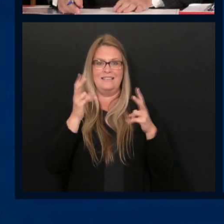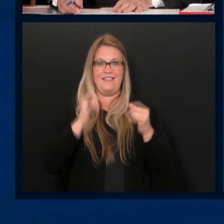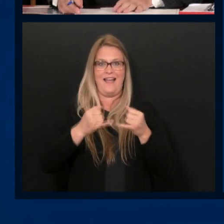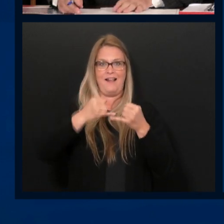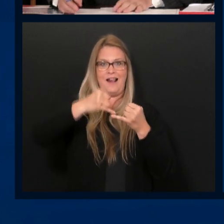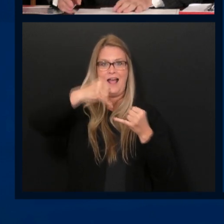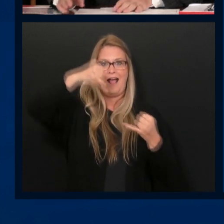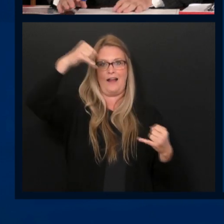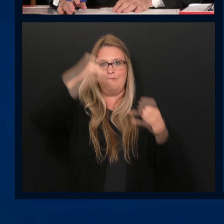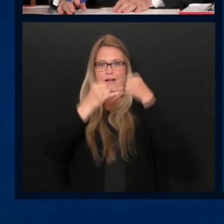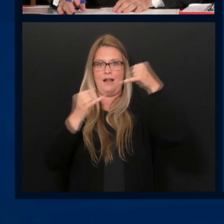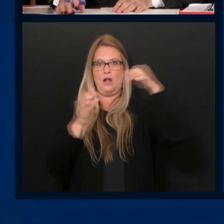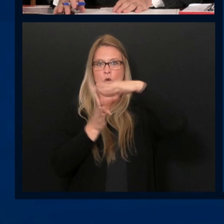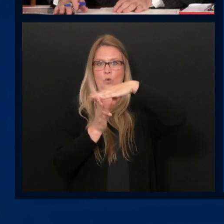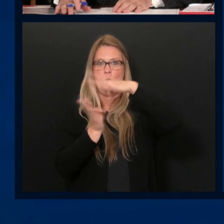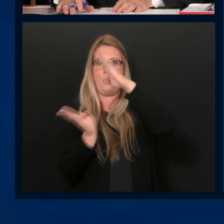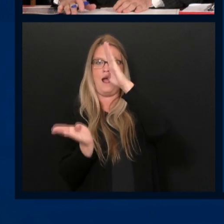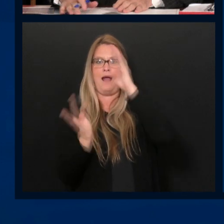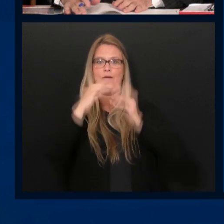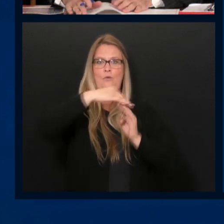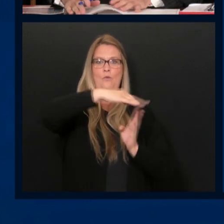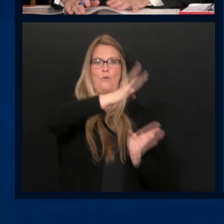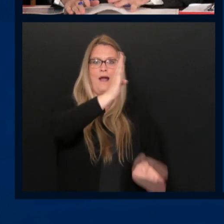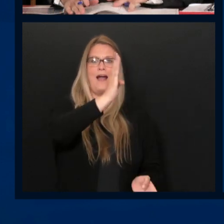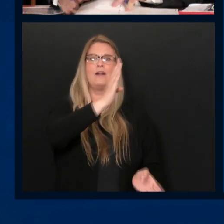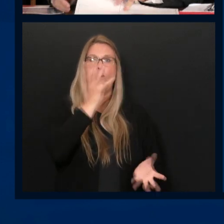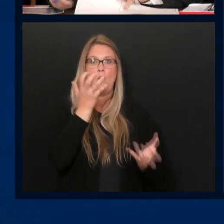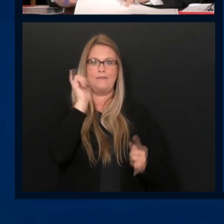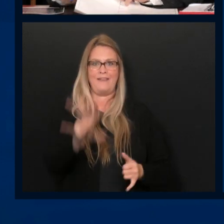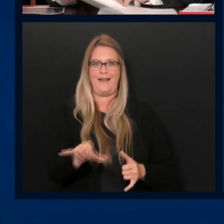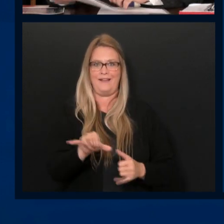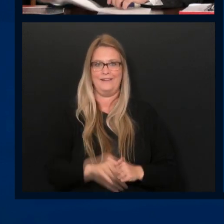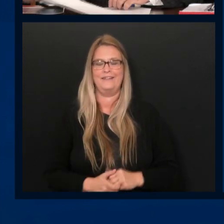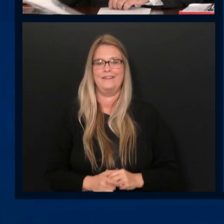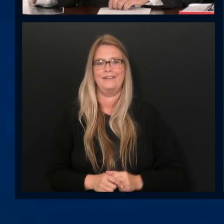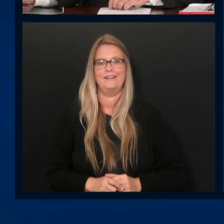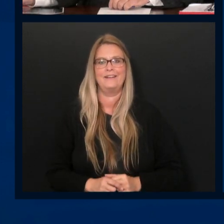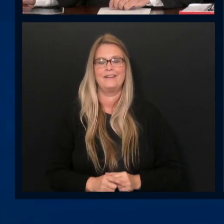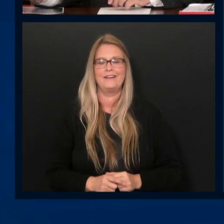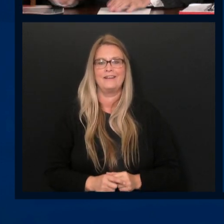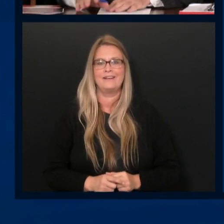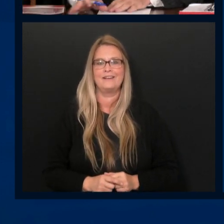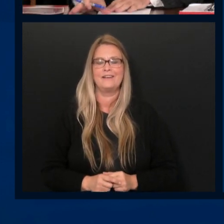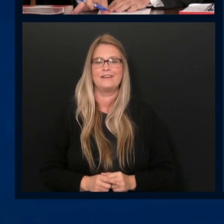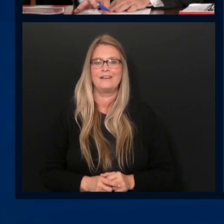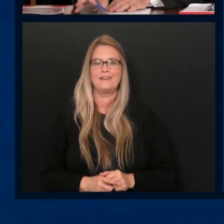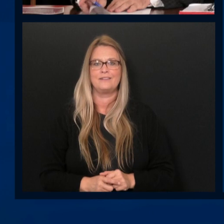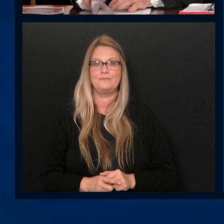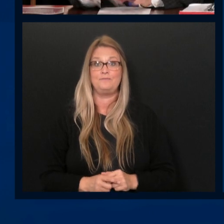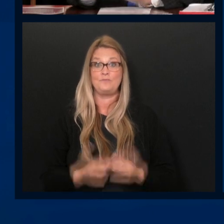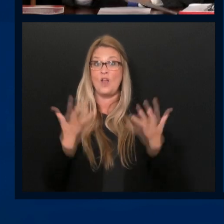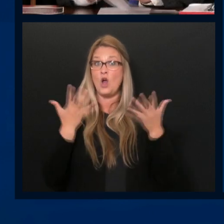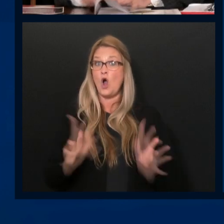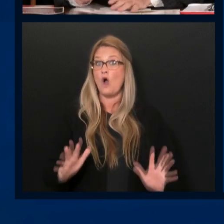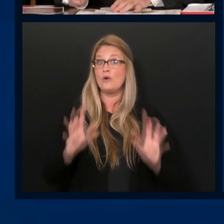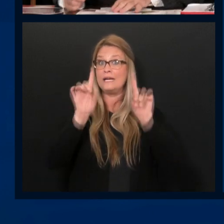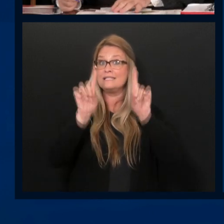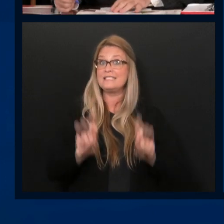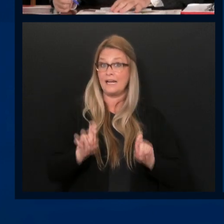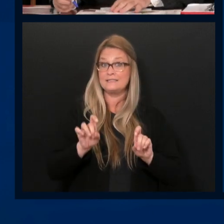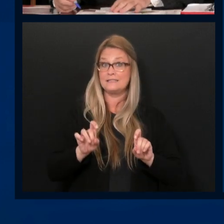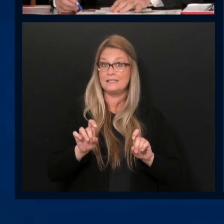line goes down and the orange line keeps going up. we have now tested in